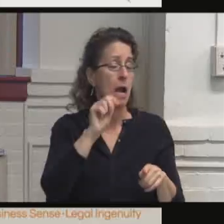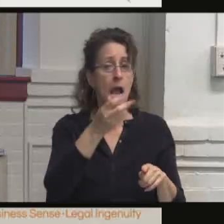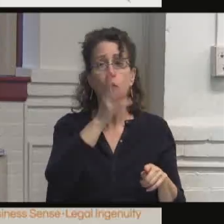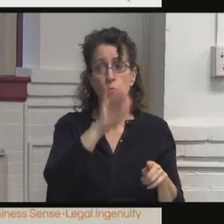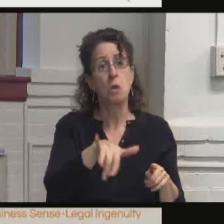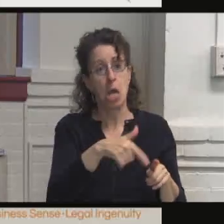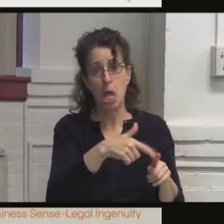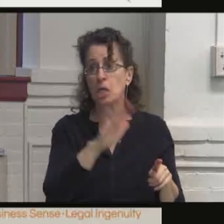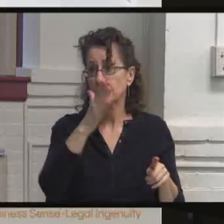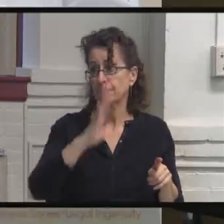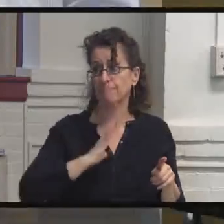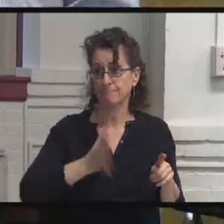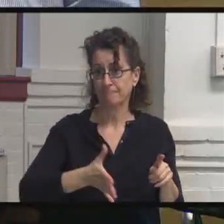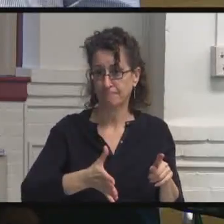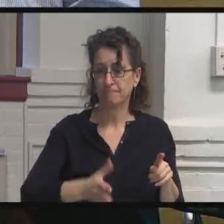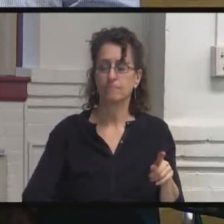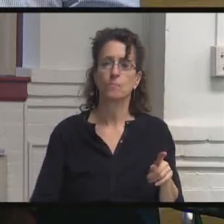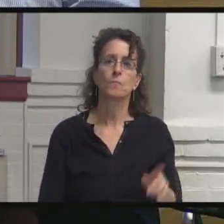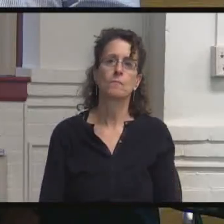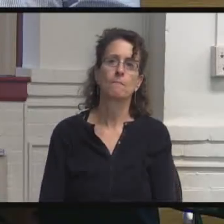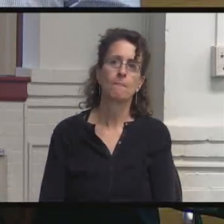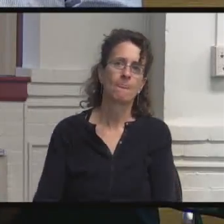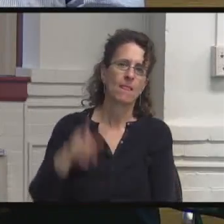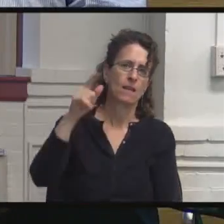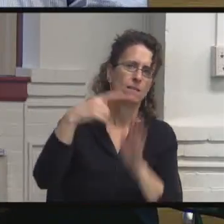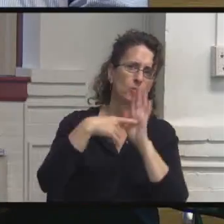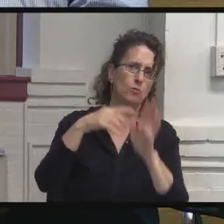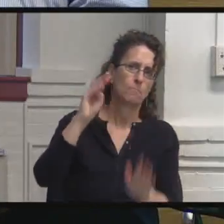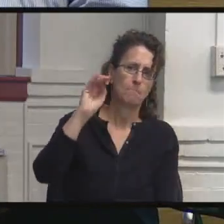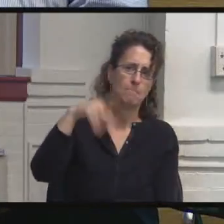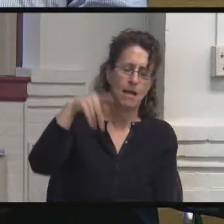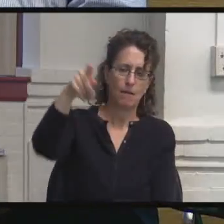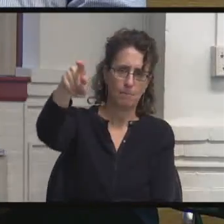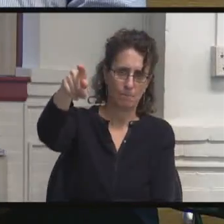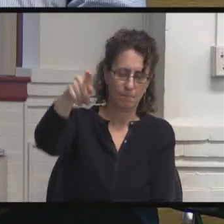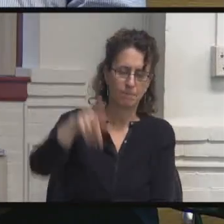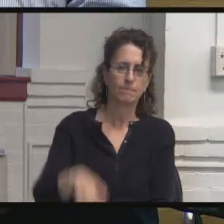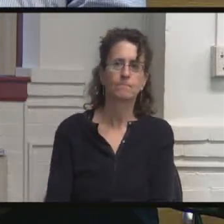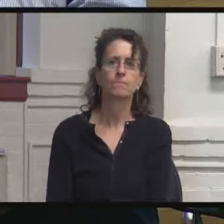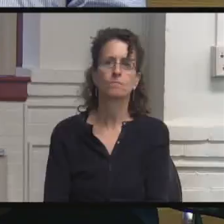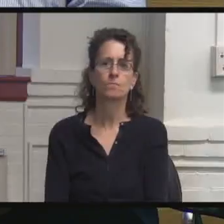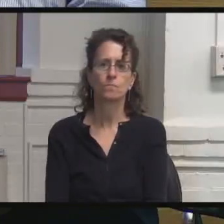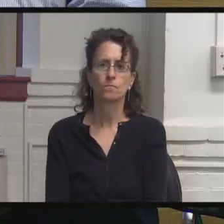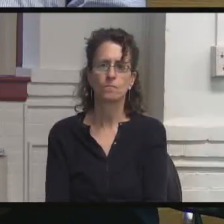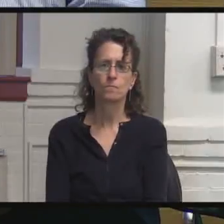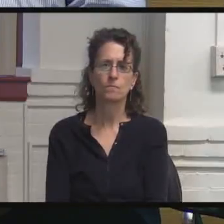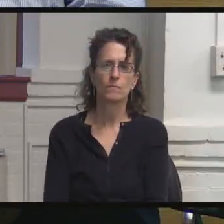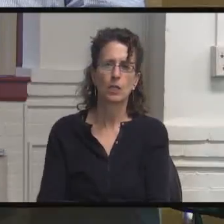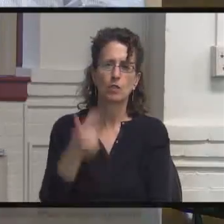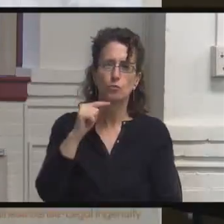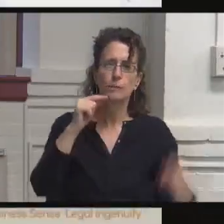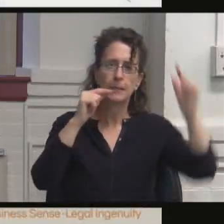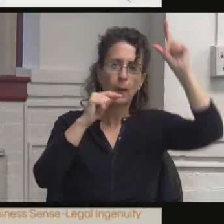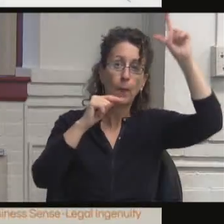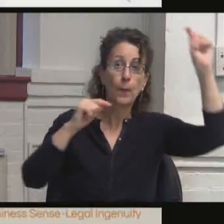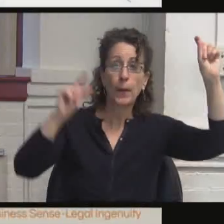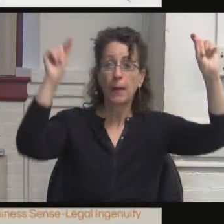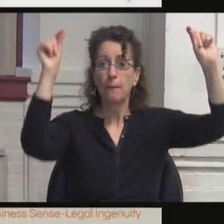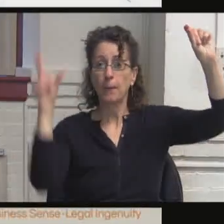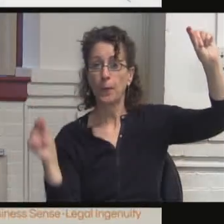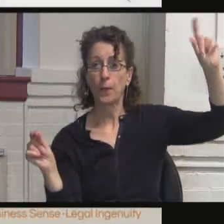around this same area. So the coverage map that I'm showing up on the screen right now, you'll see that there's green splotches that